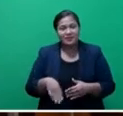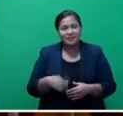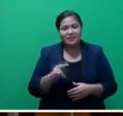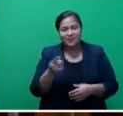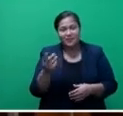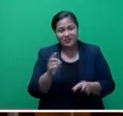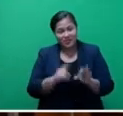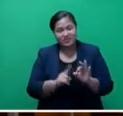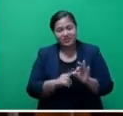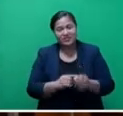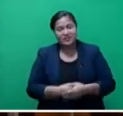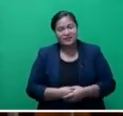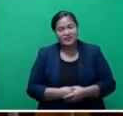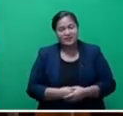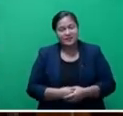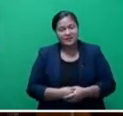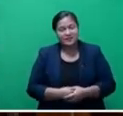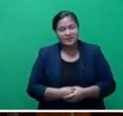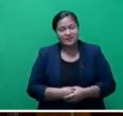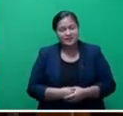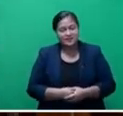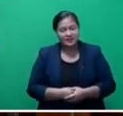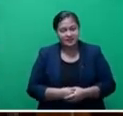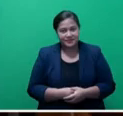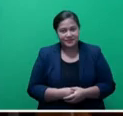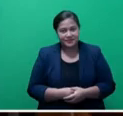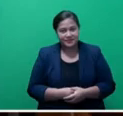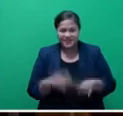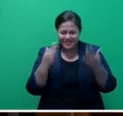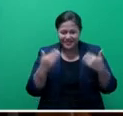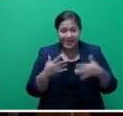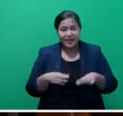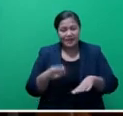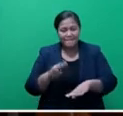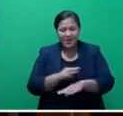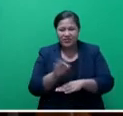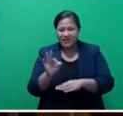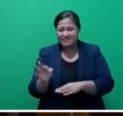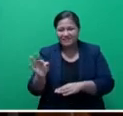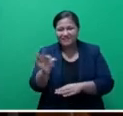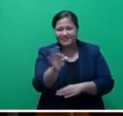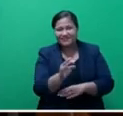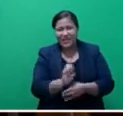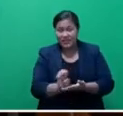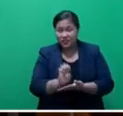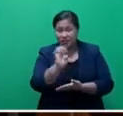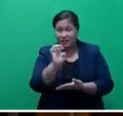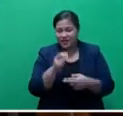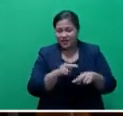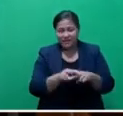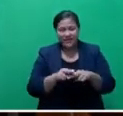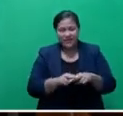question. Mr. Speaker, sir, as a maritime economy, Fiji's shipping